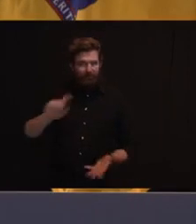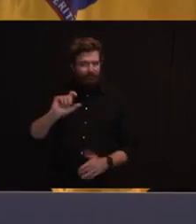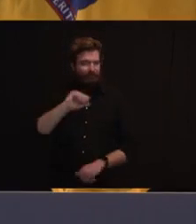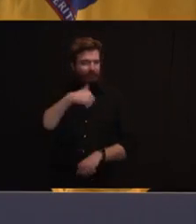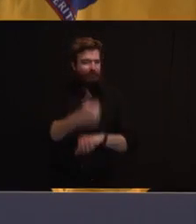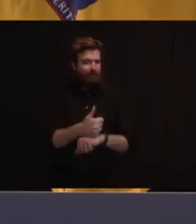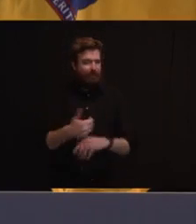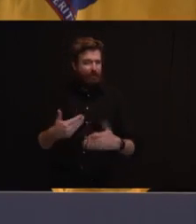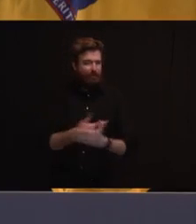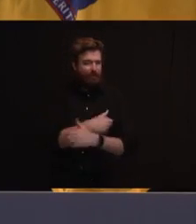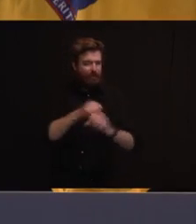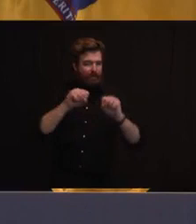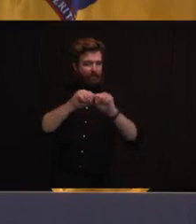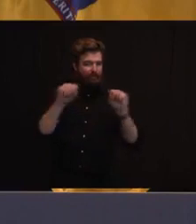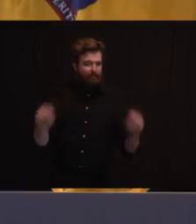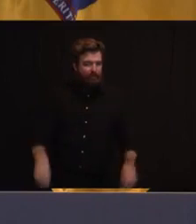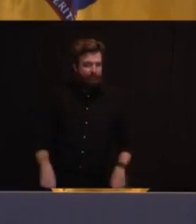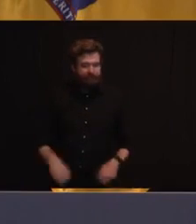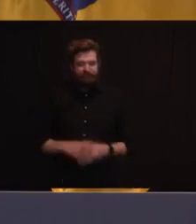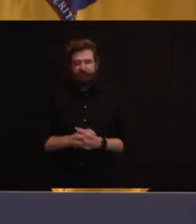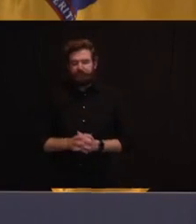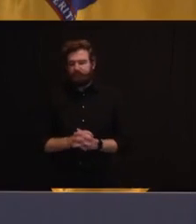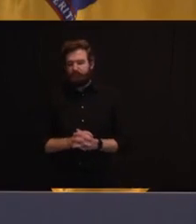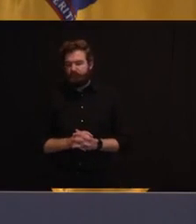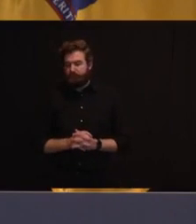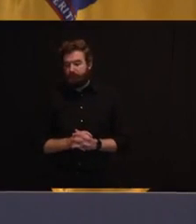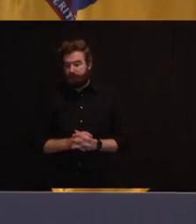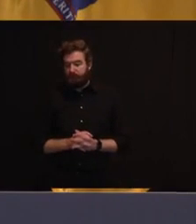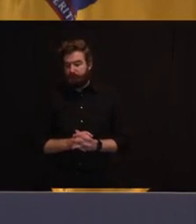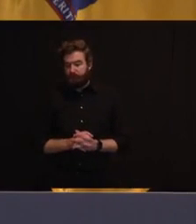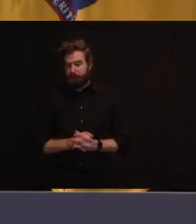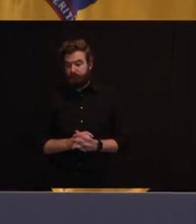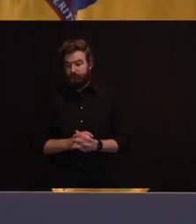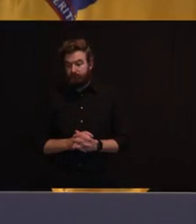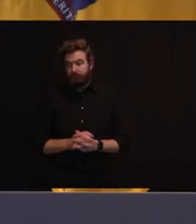it may not be news. We're going to go, state offices are going to be